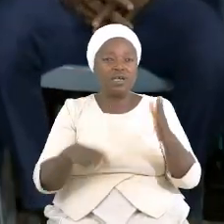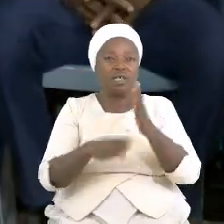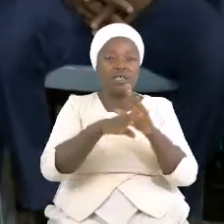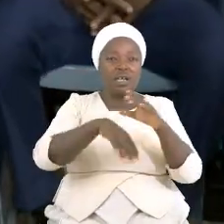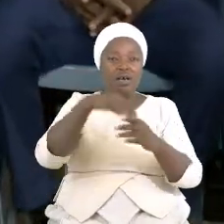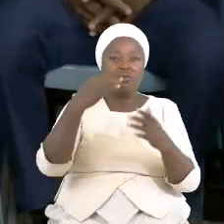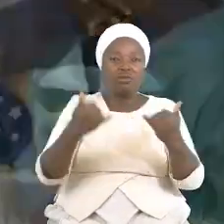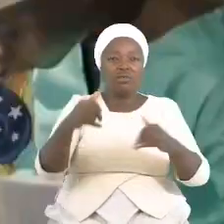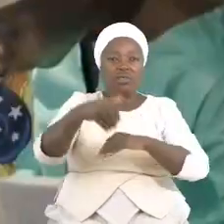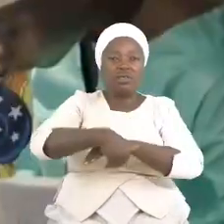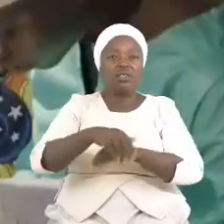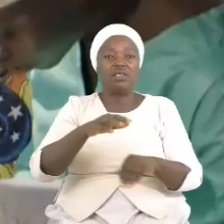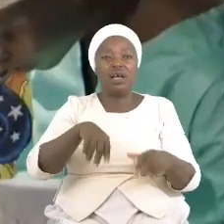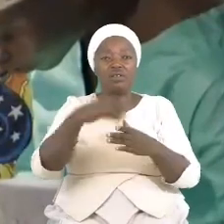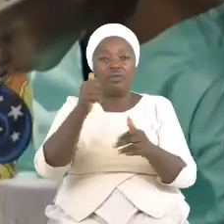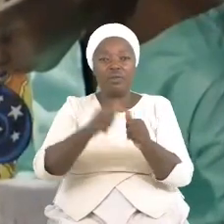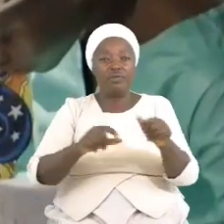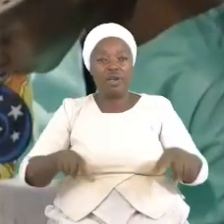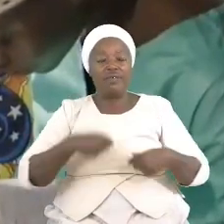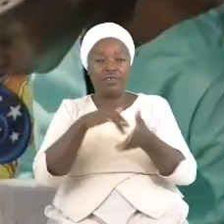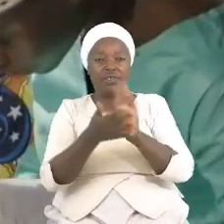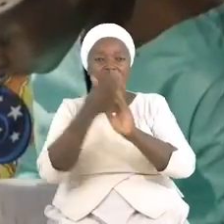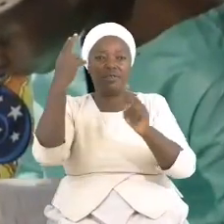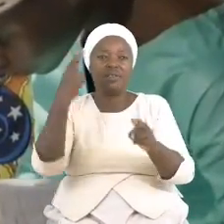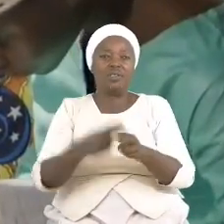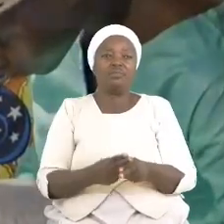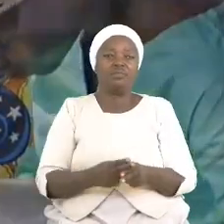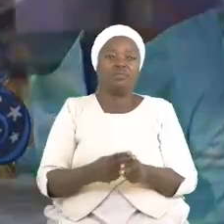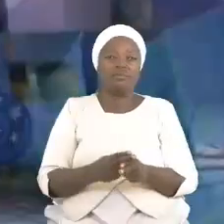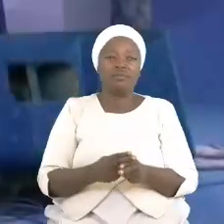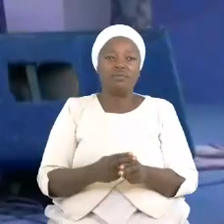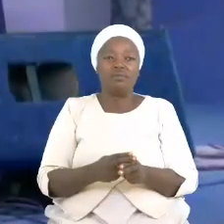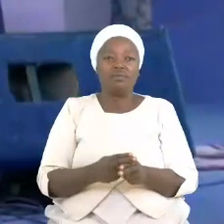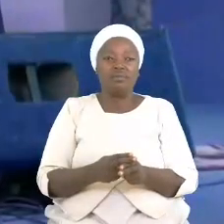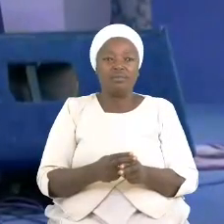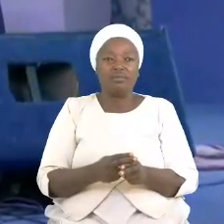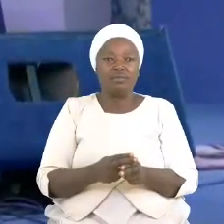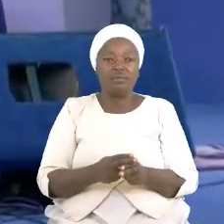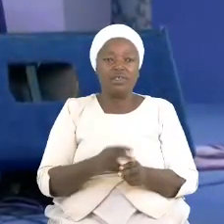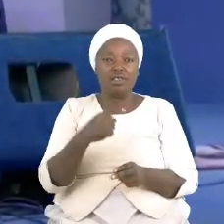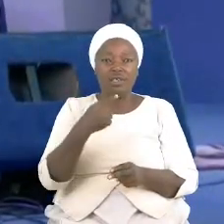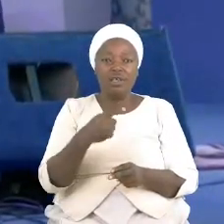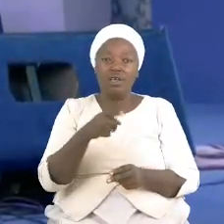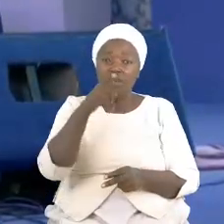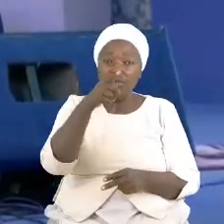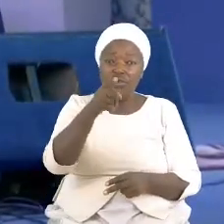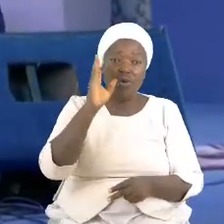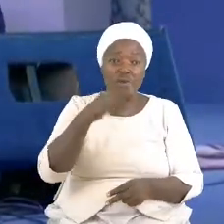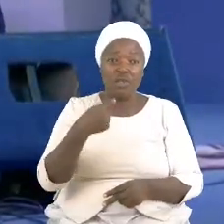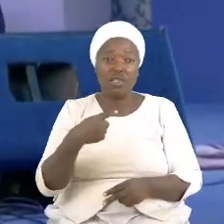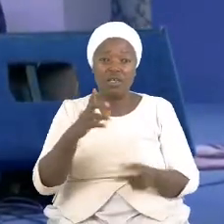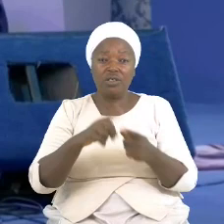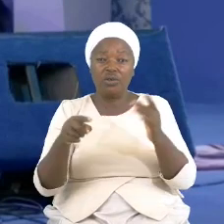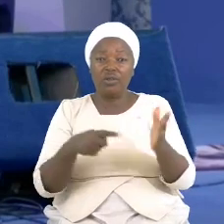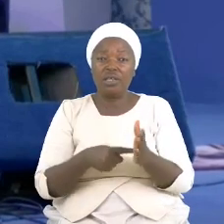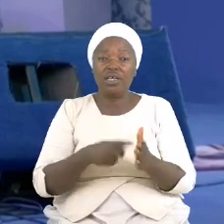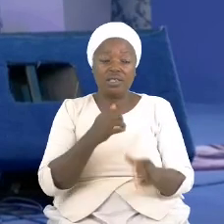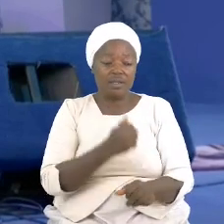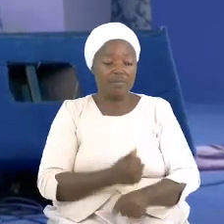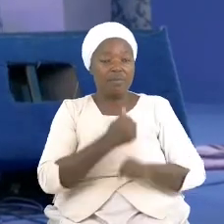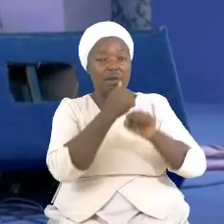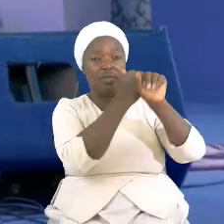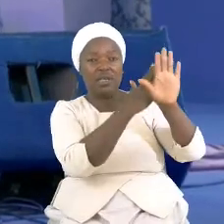in Jesus' name. He said, you will say to this mountain.